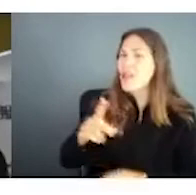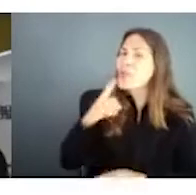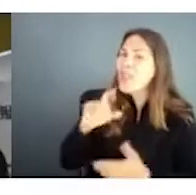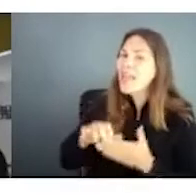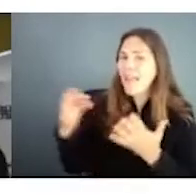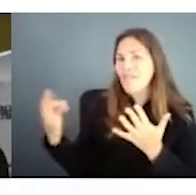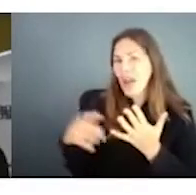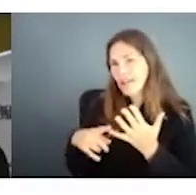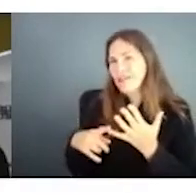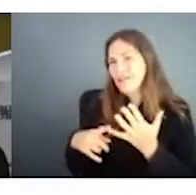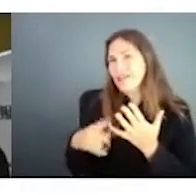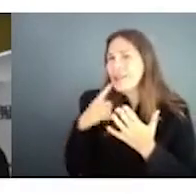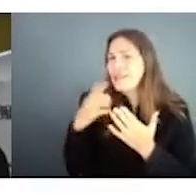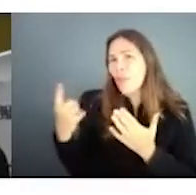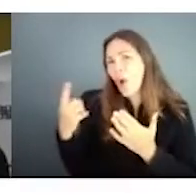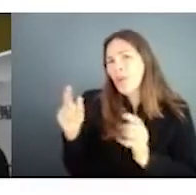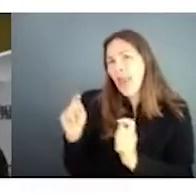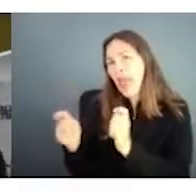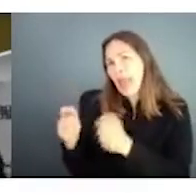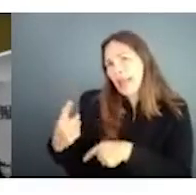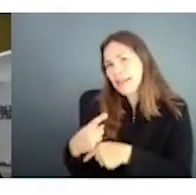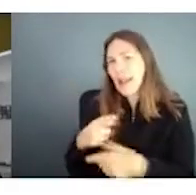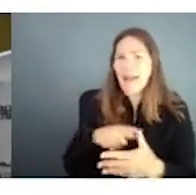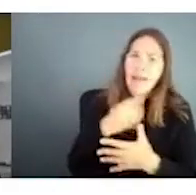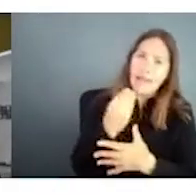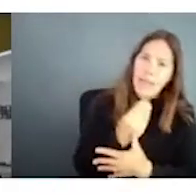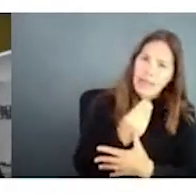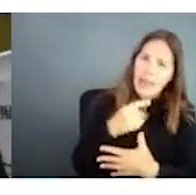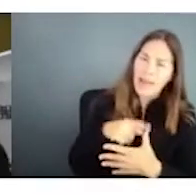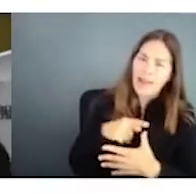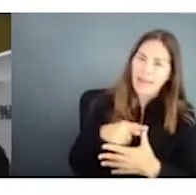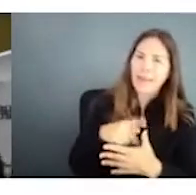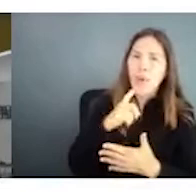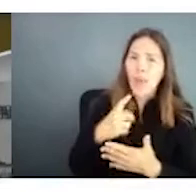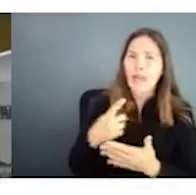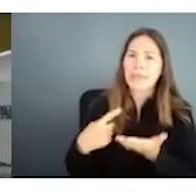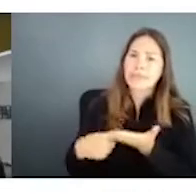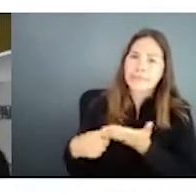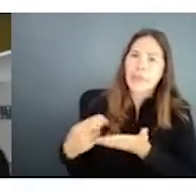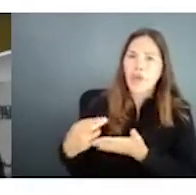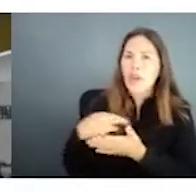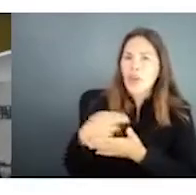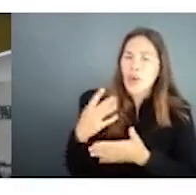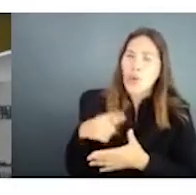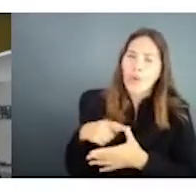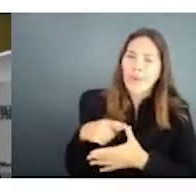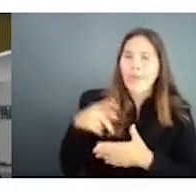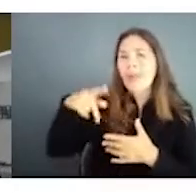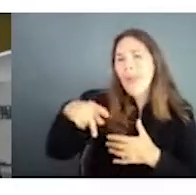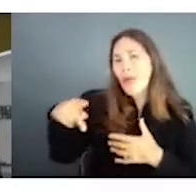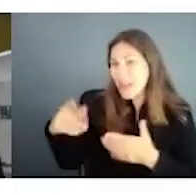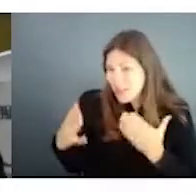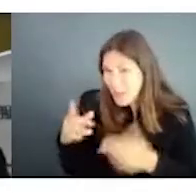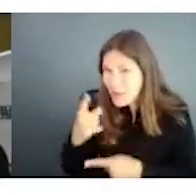Fridays, it's definitely always editing day. On Mondays, you kind of go over, like, that would be like the PowerPoints